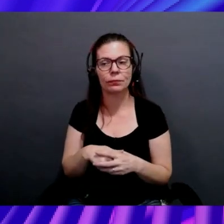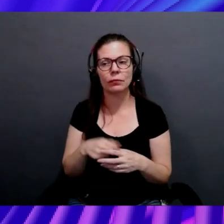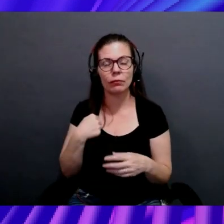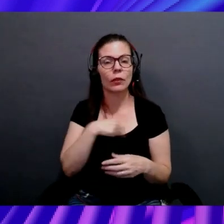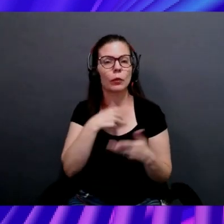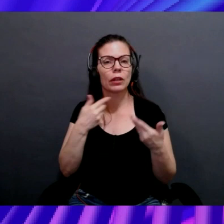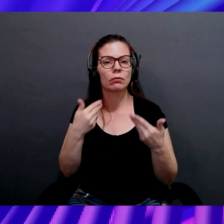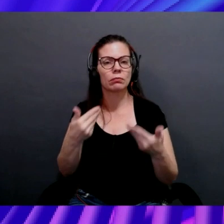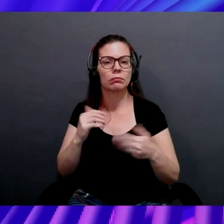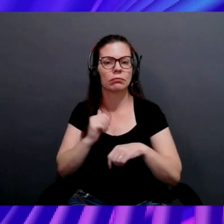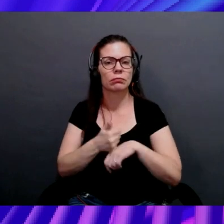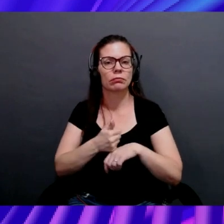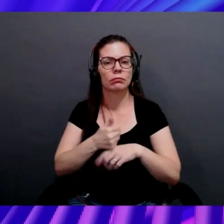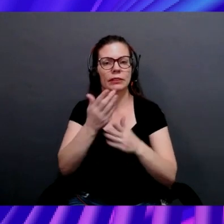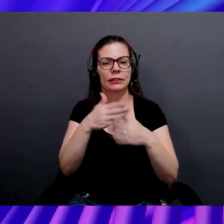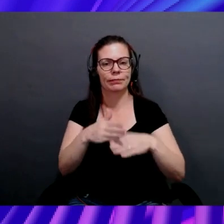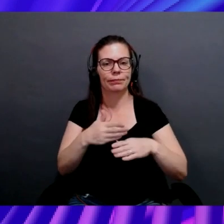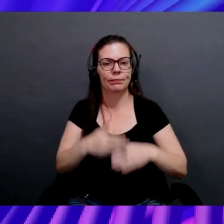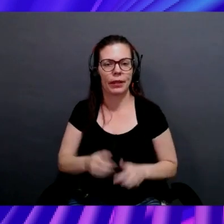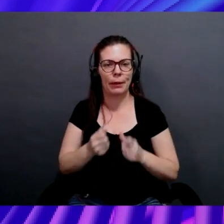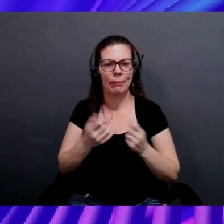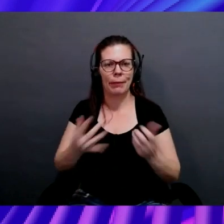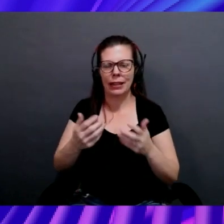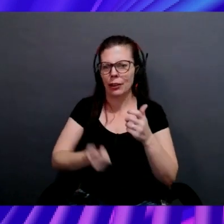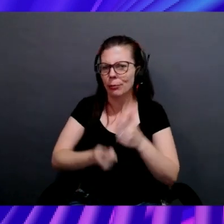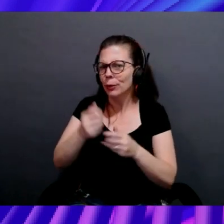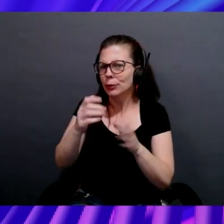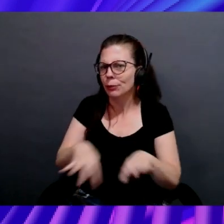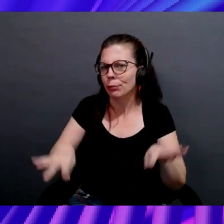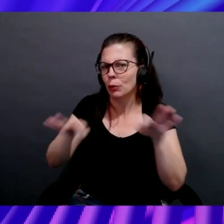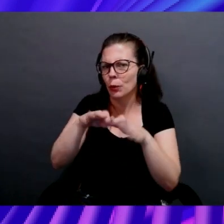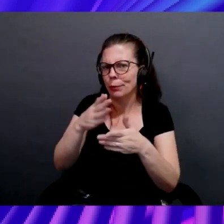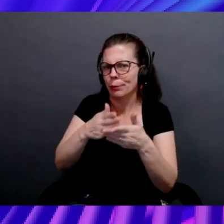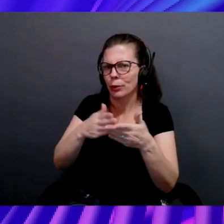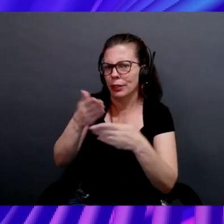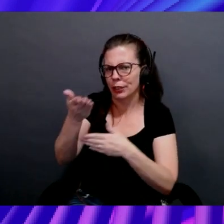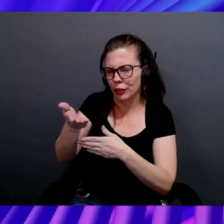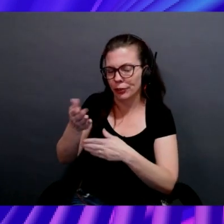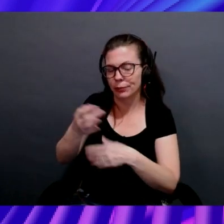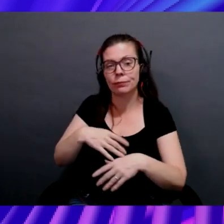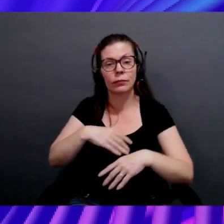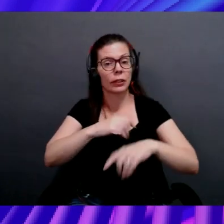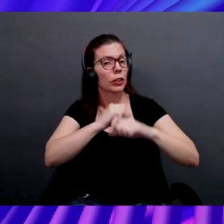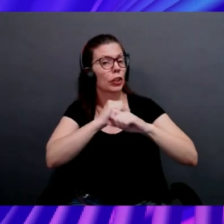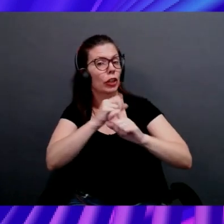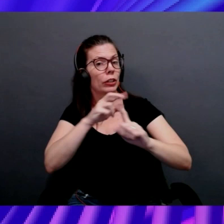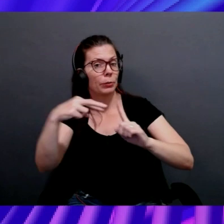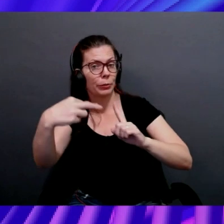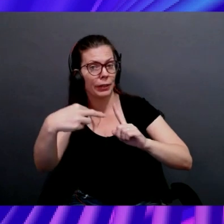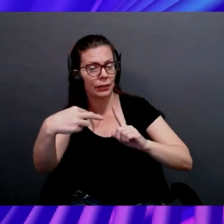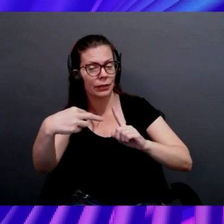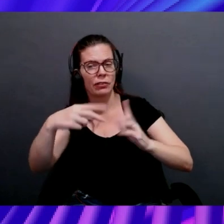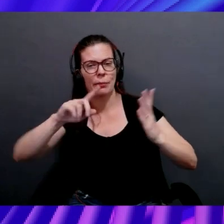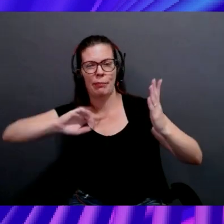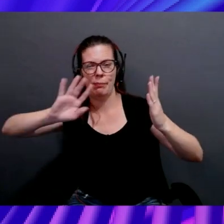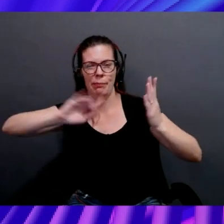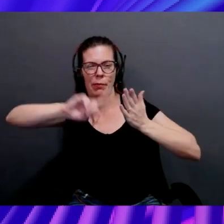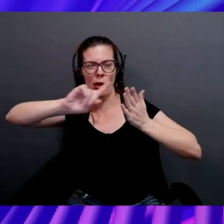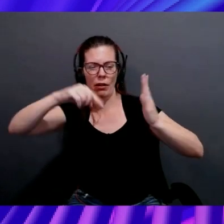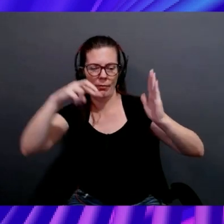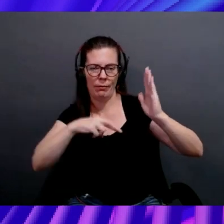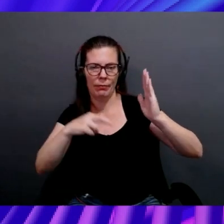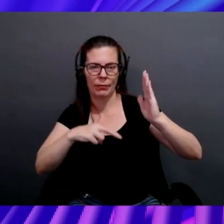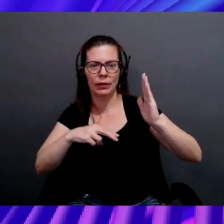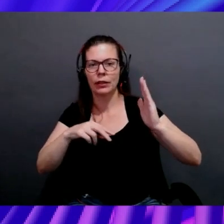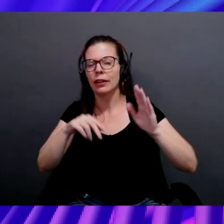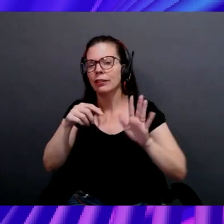instrumented a whole bunch of the most important components here. From a security perspective, though, I'm going to actually pop down to the bottom, and I'm going to talk about annotations